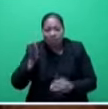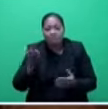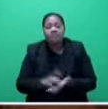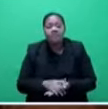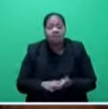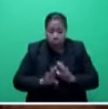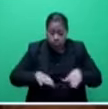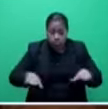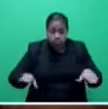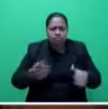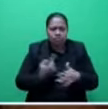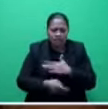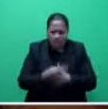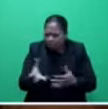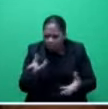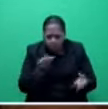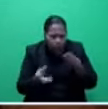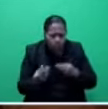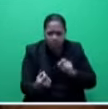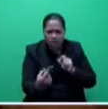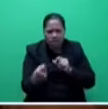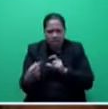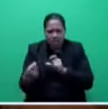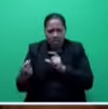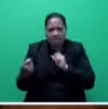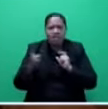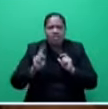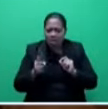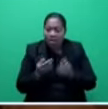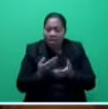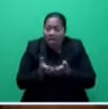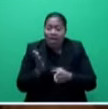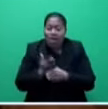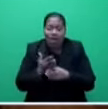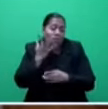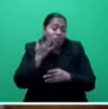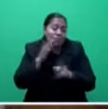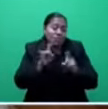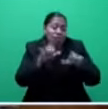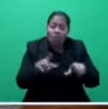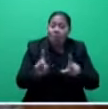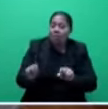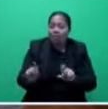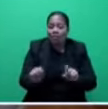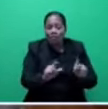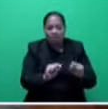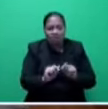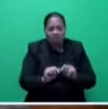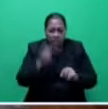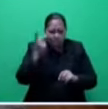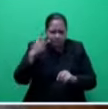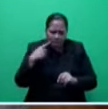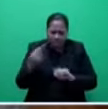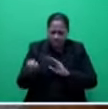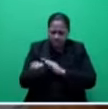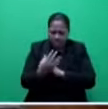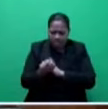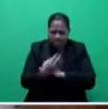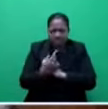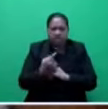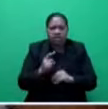also received very positive feedback as to how they are engaged while being at home. Parents are advising us that the children are at home using